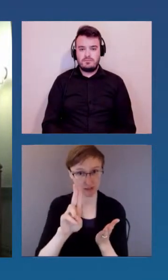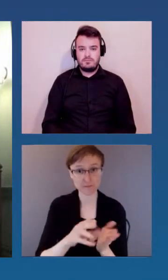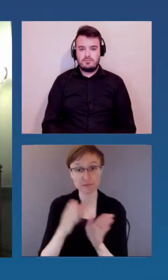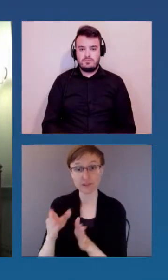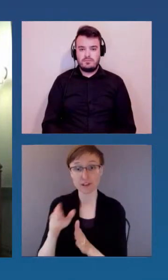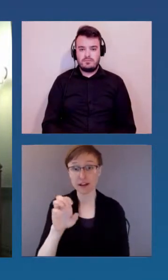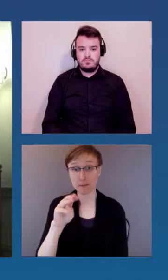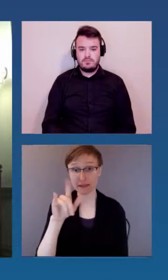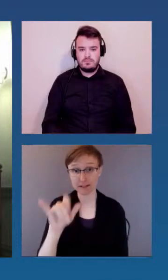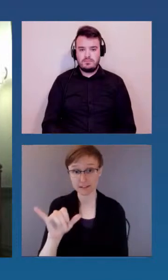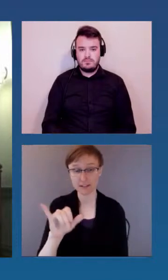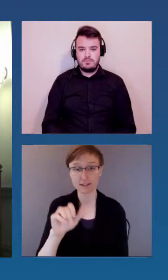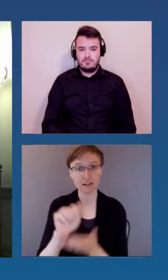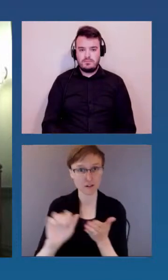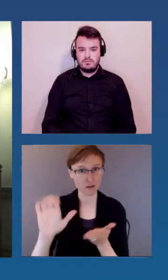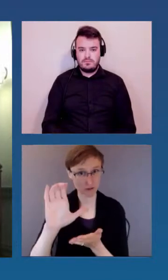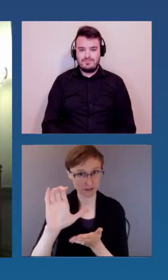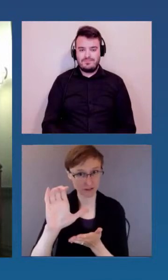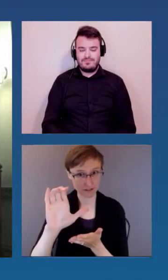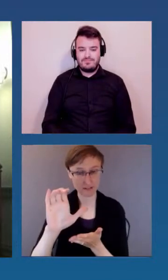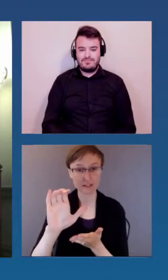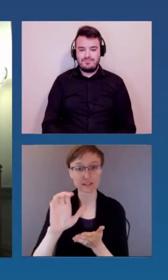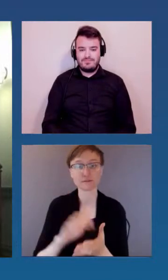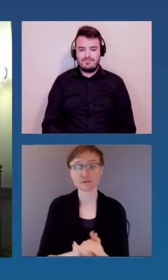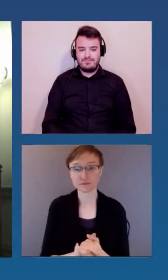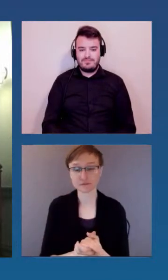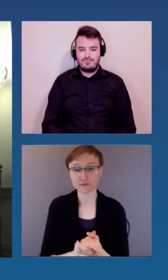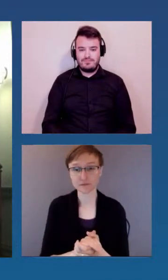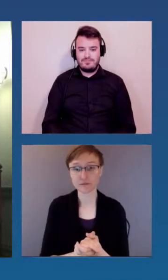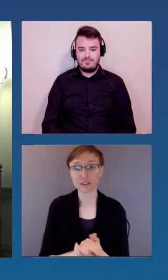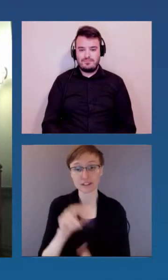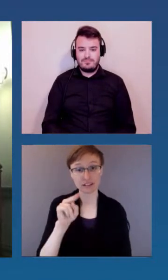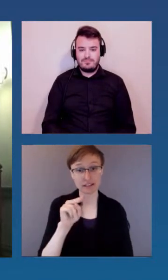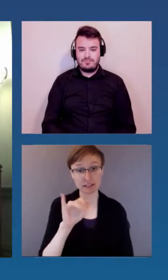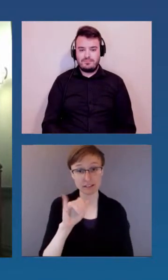president of the Algonquin Students Association, Nina